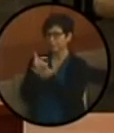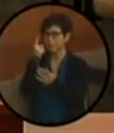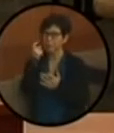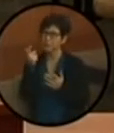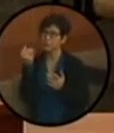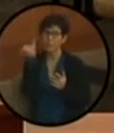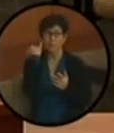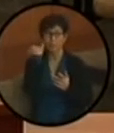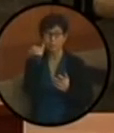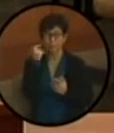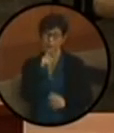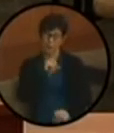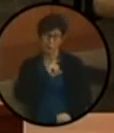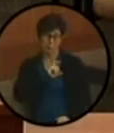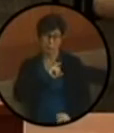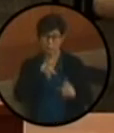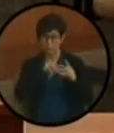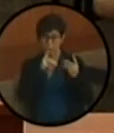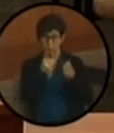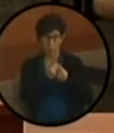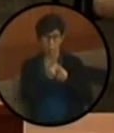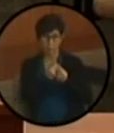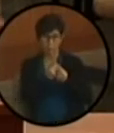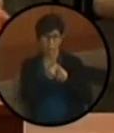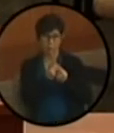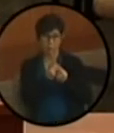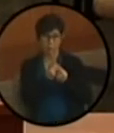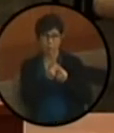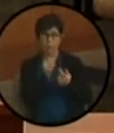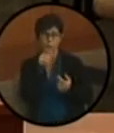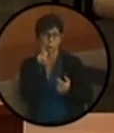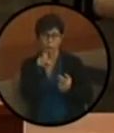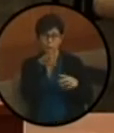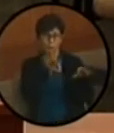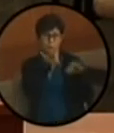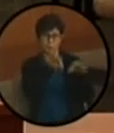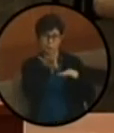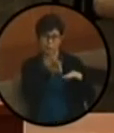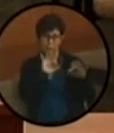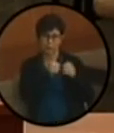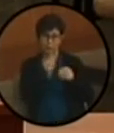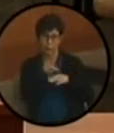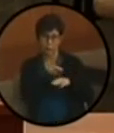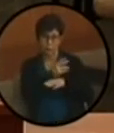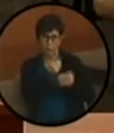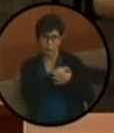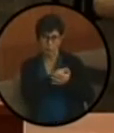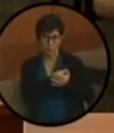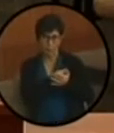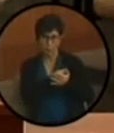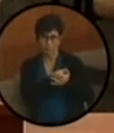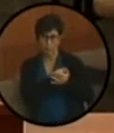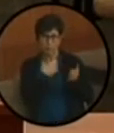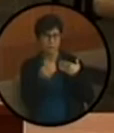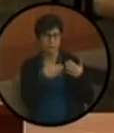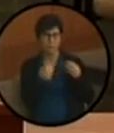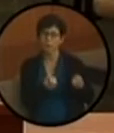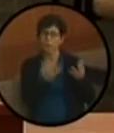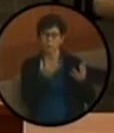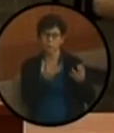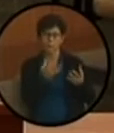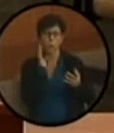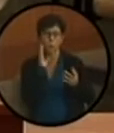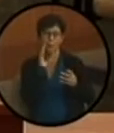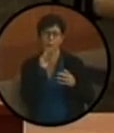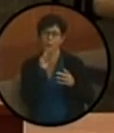if police departments are not accountable, even on this small aspect, it affects all of it. I think